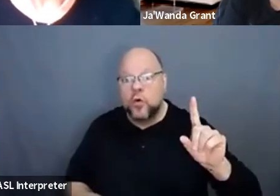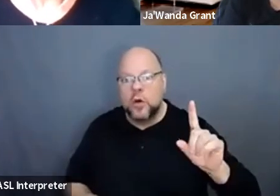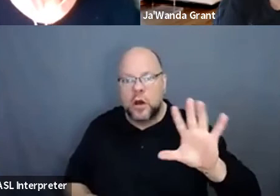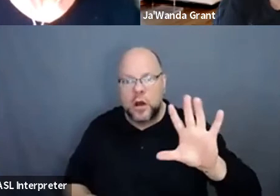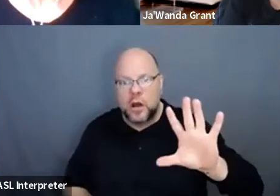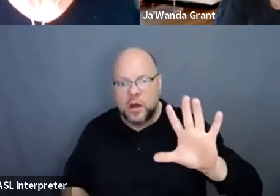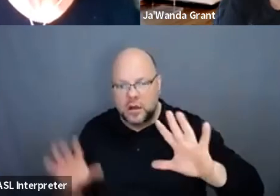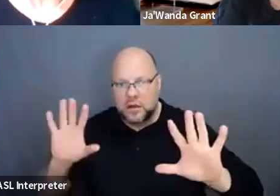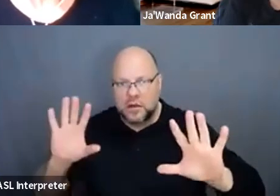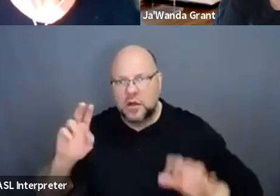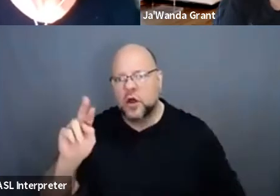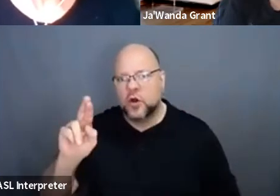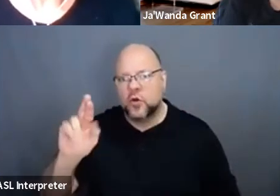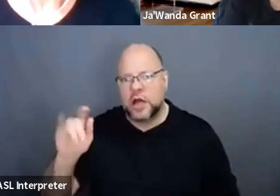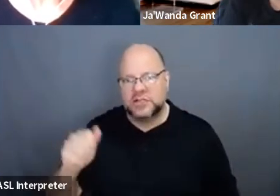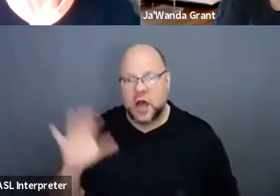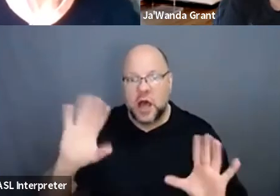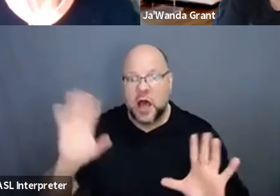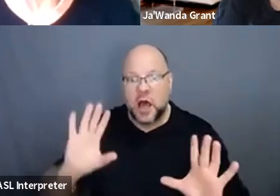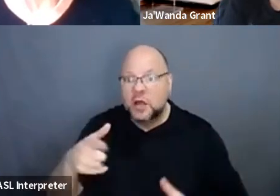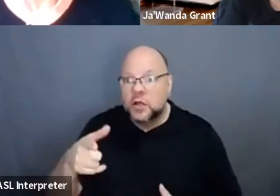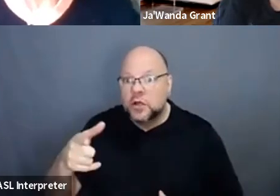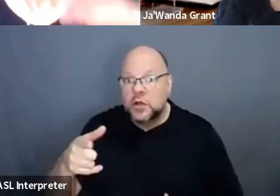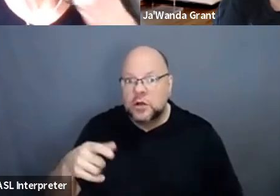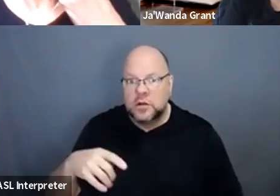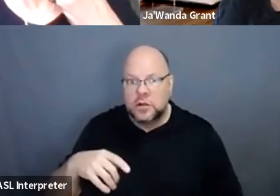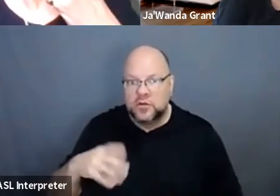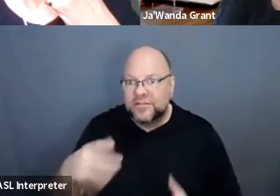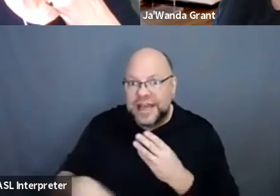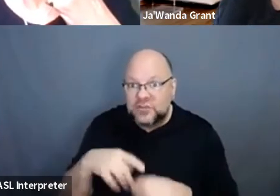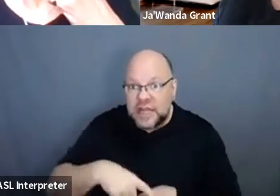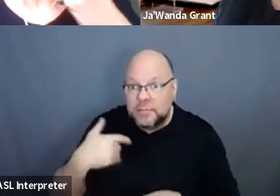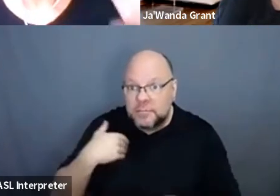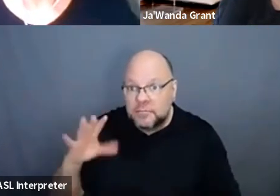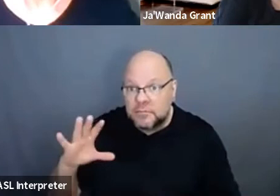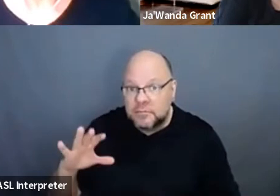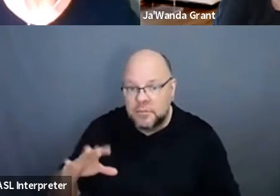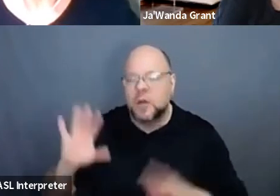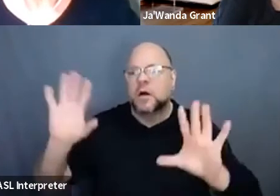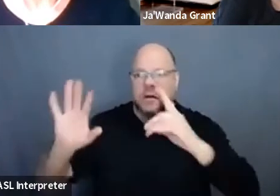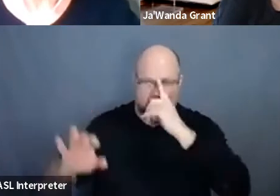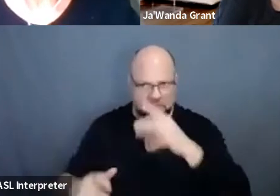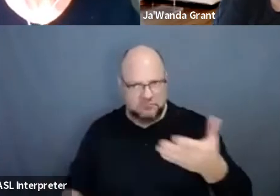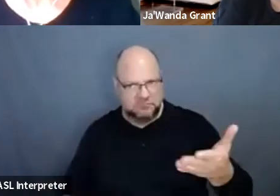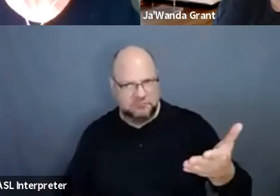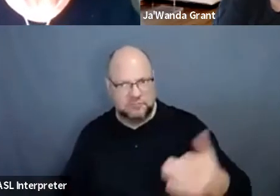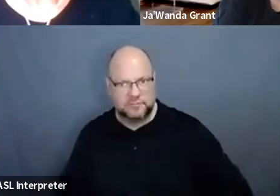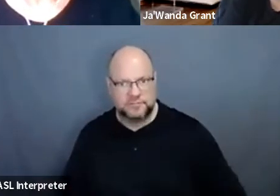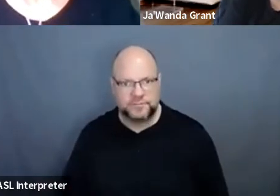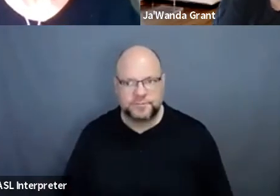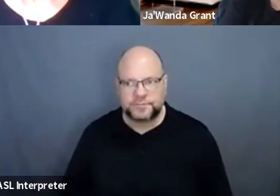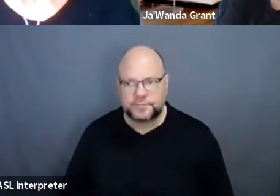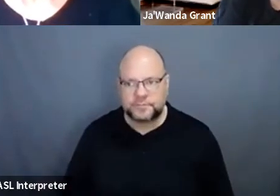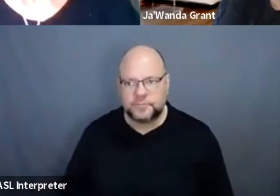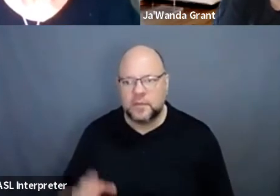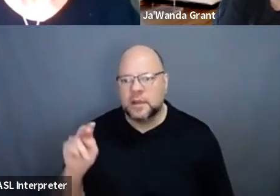said. Oh, sorry, yes. I gotta give you. Or do you have it? I can share it. Okay. But yeah,